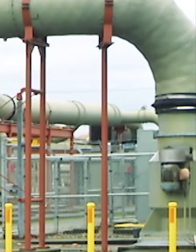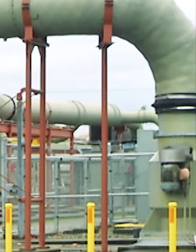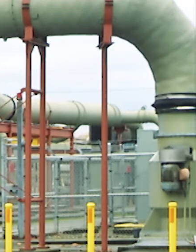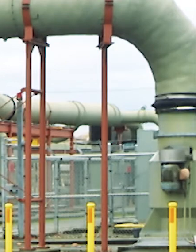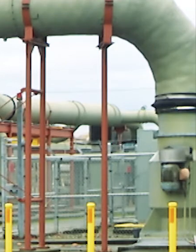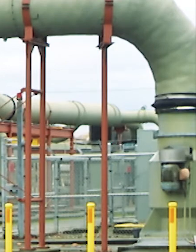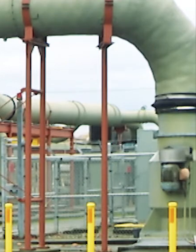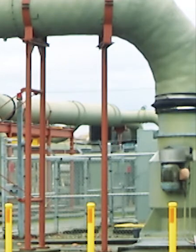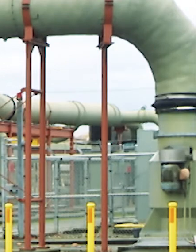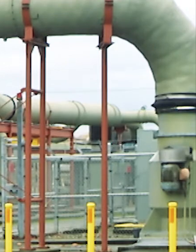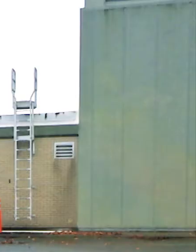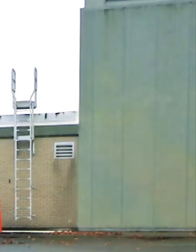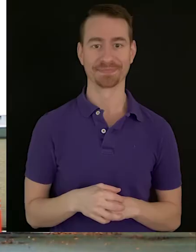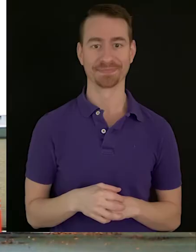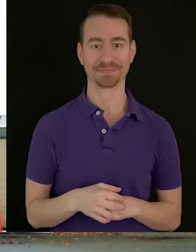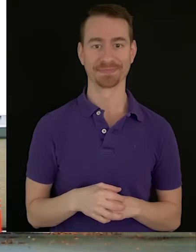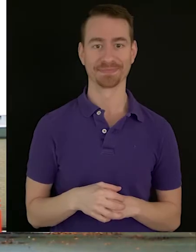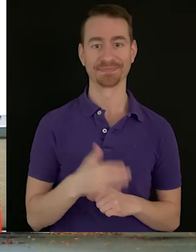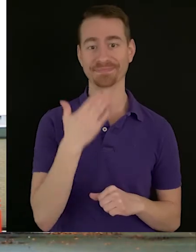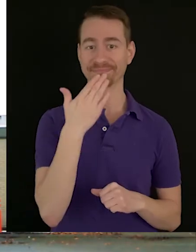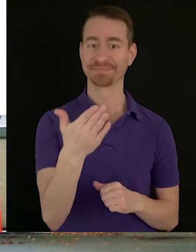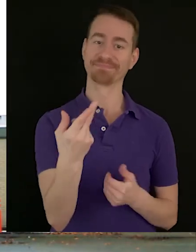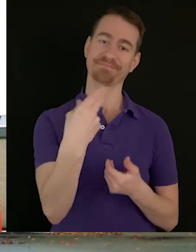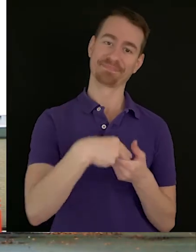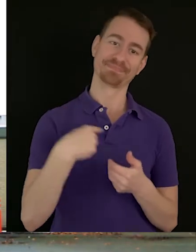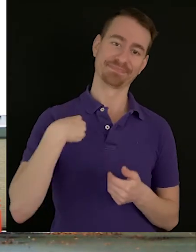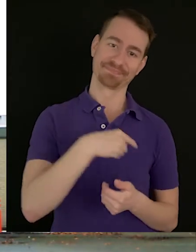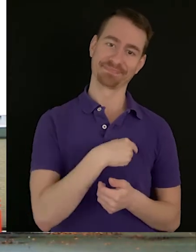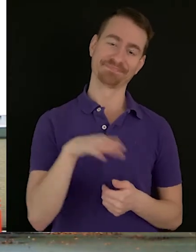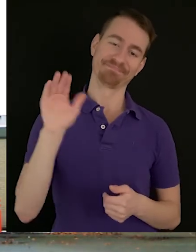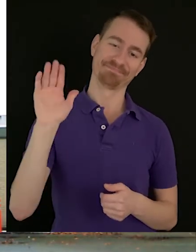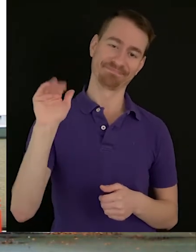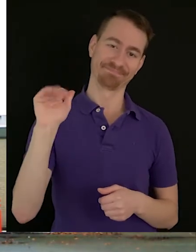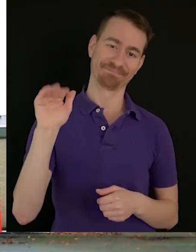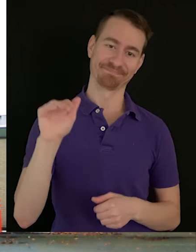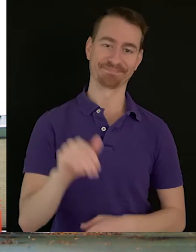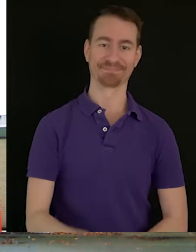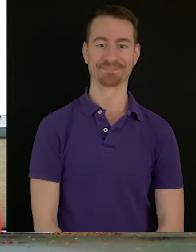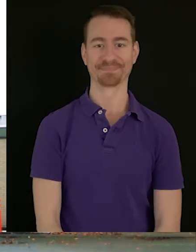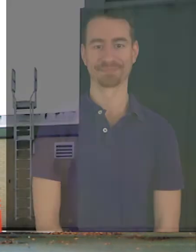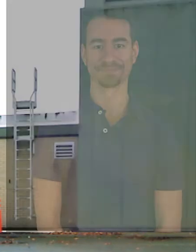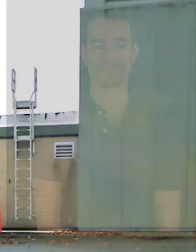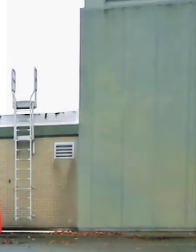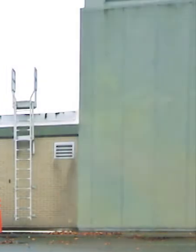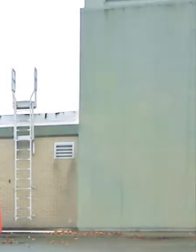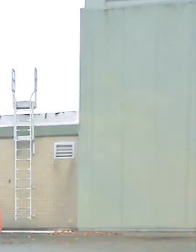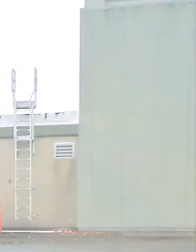website in the video description. Thanks for joining us. Bye.